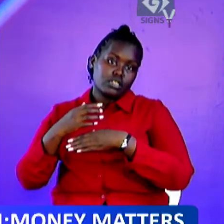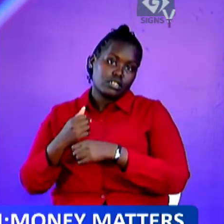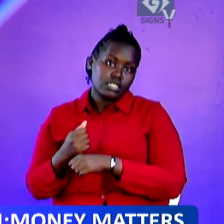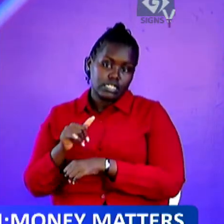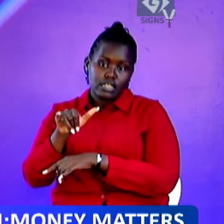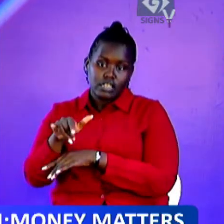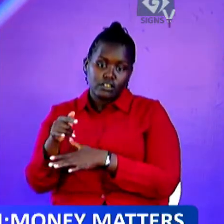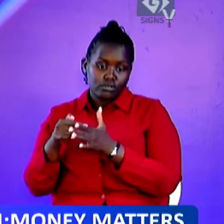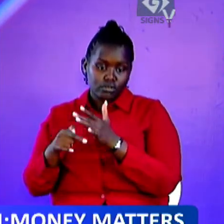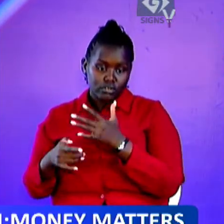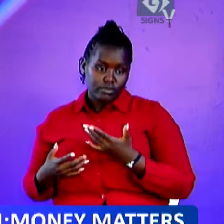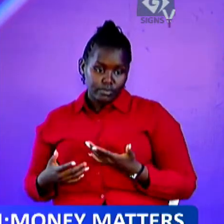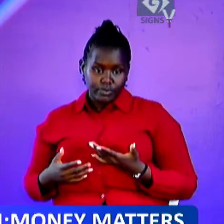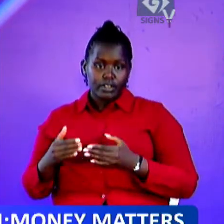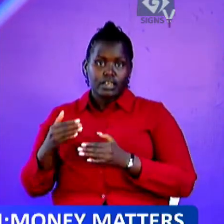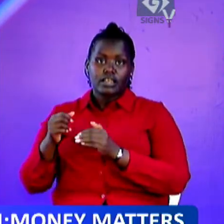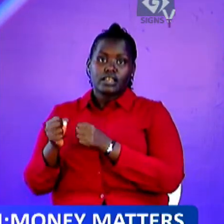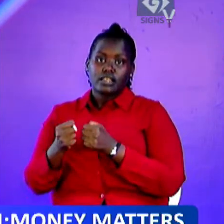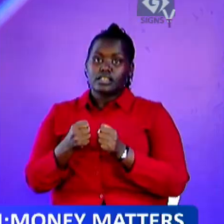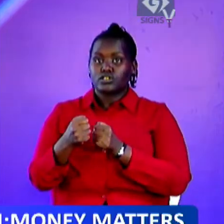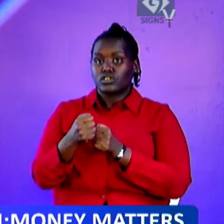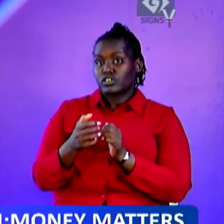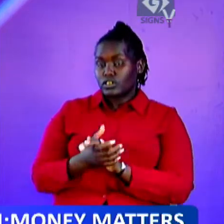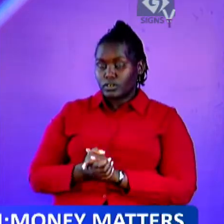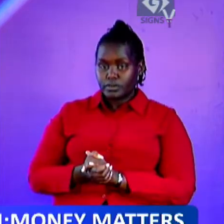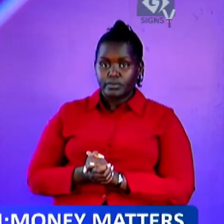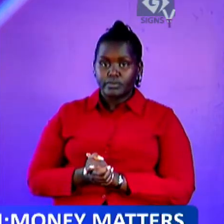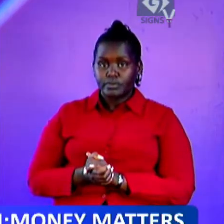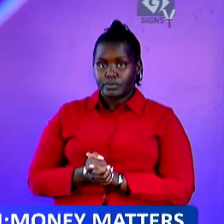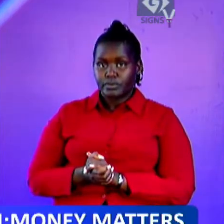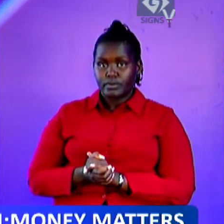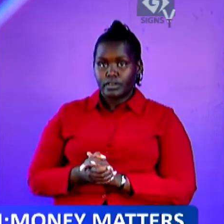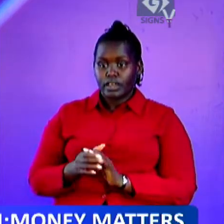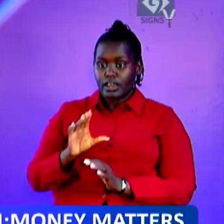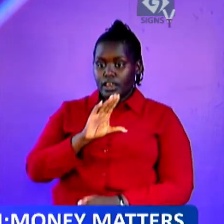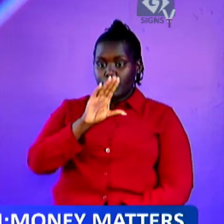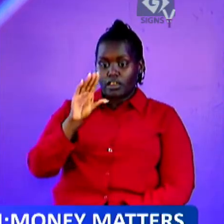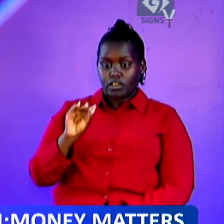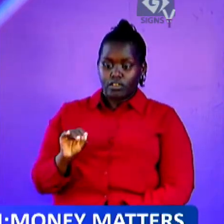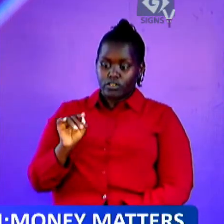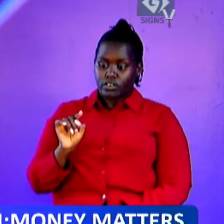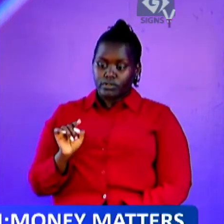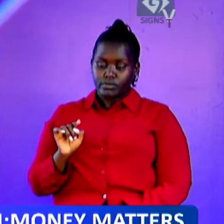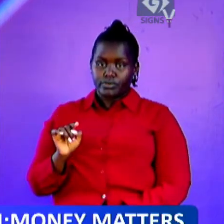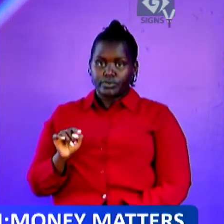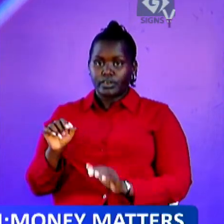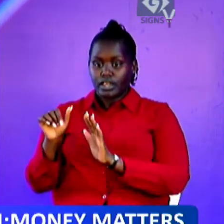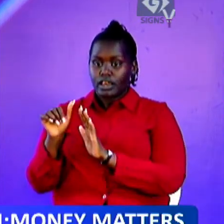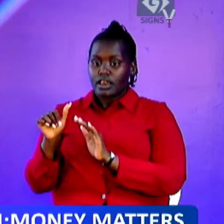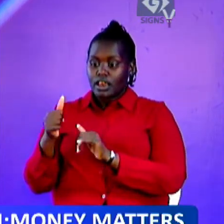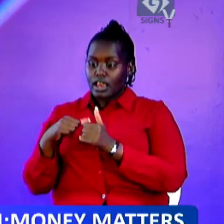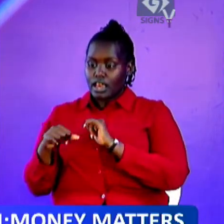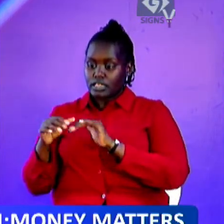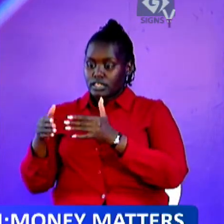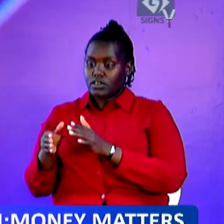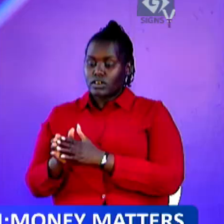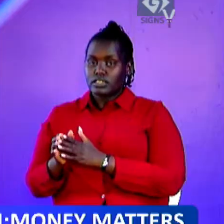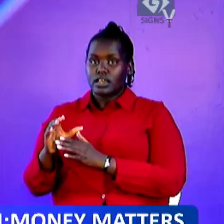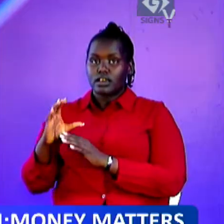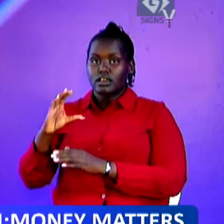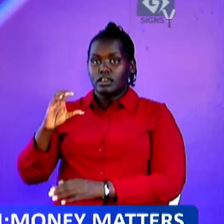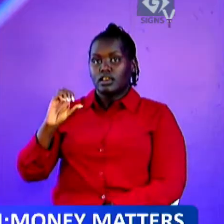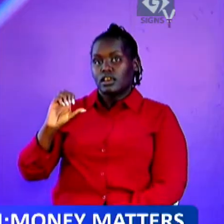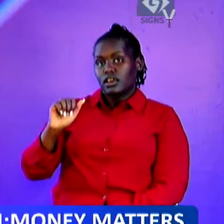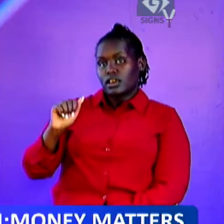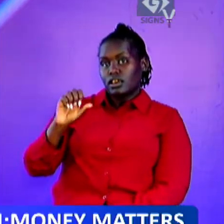predominant structure in fact, in Africa. So the custodian acts as a cashier, receives money. When